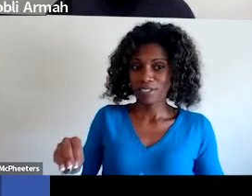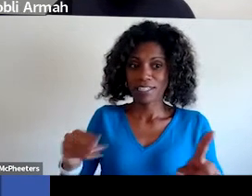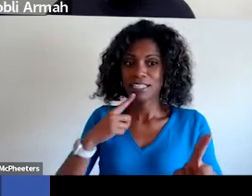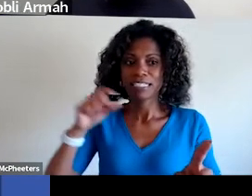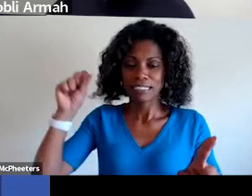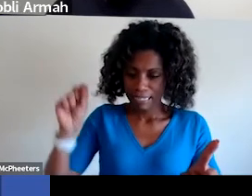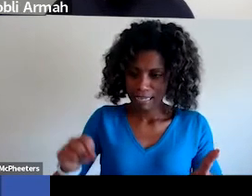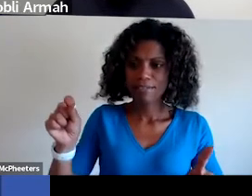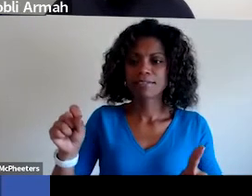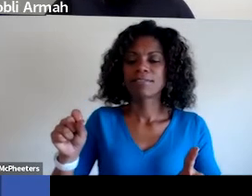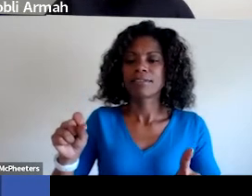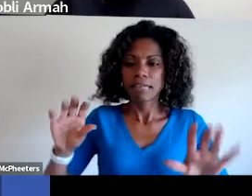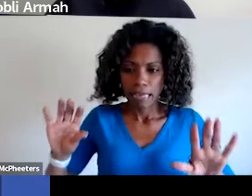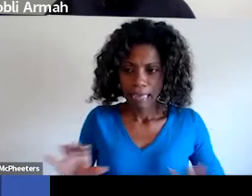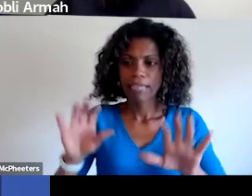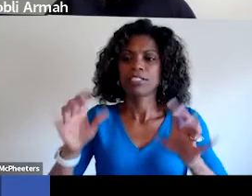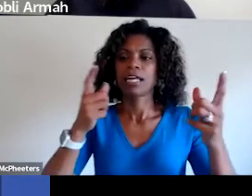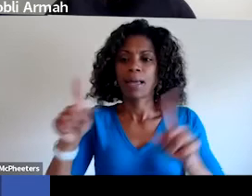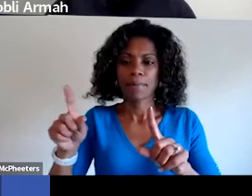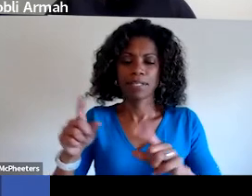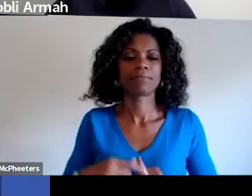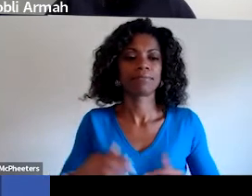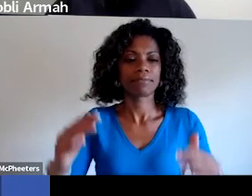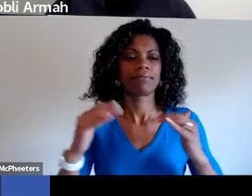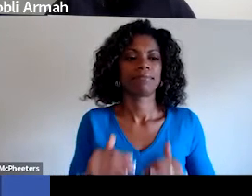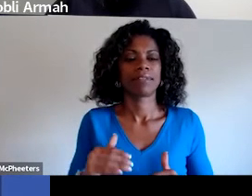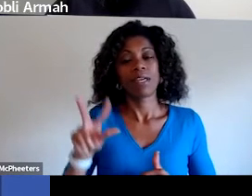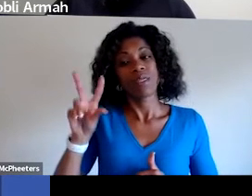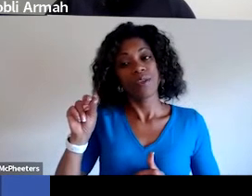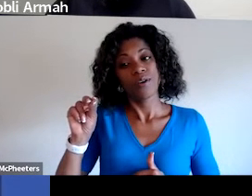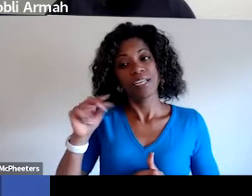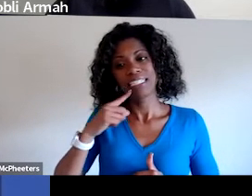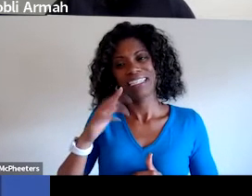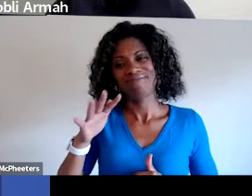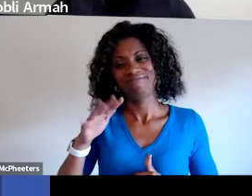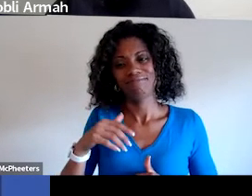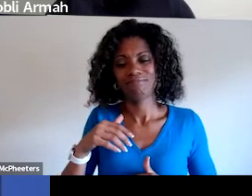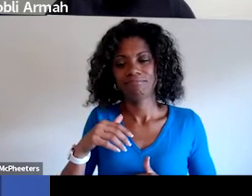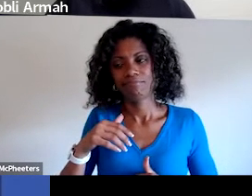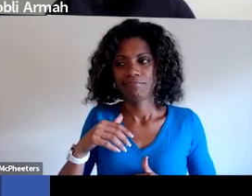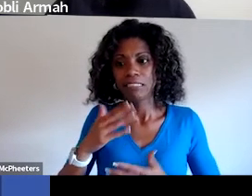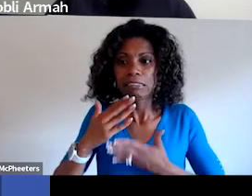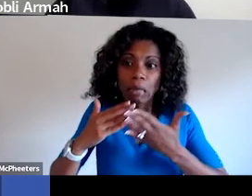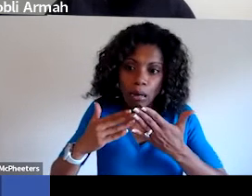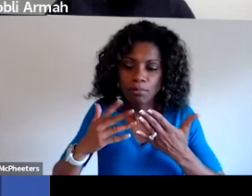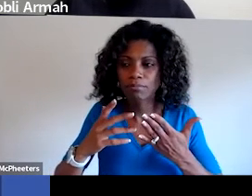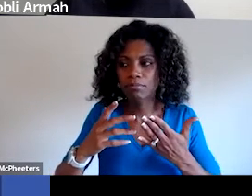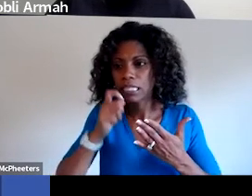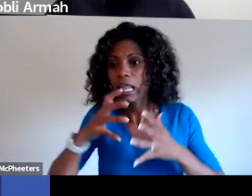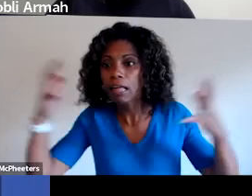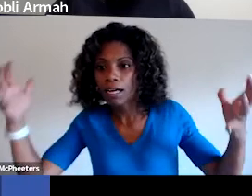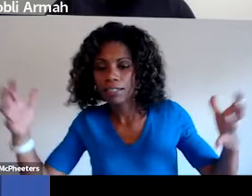you're taking efforts. There's about 30% that's saying somewhat, some efforts were made, but not much. We have